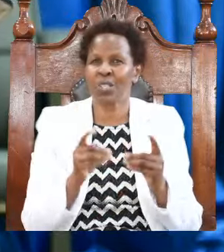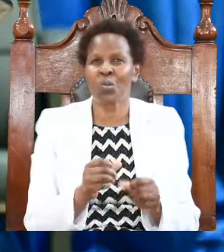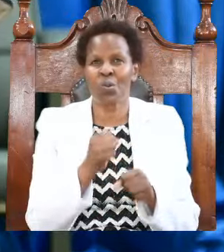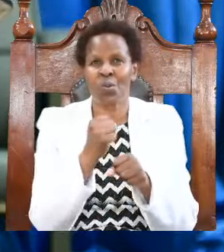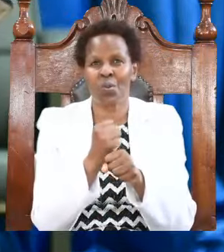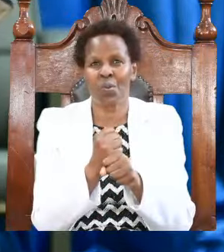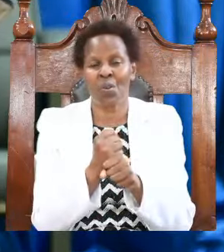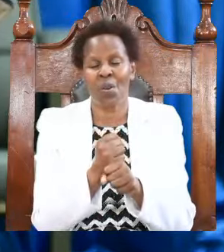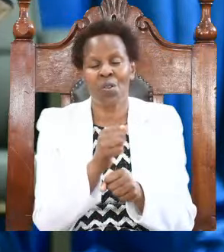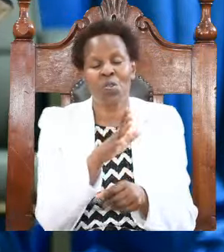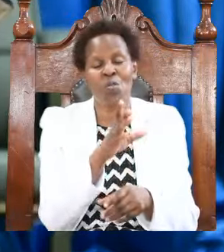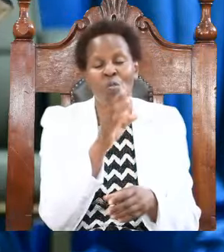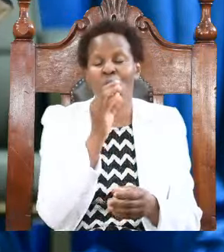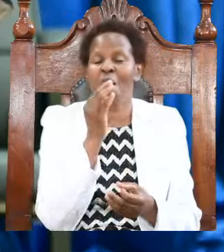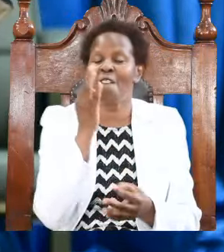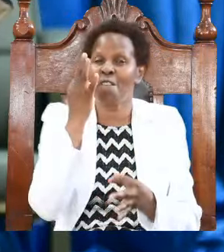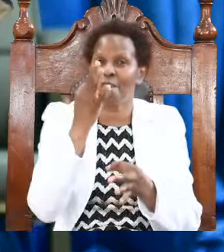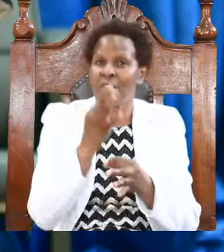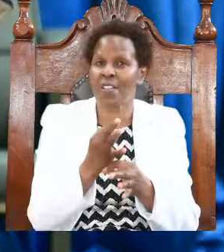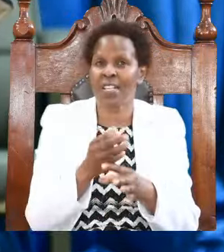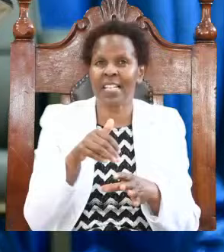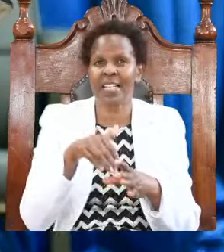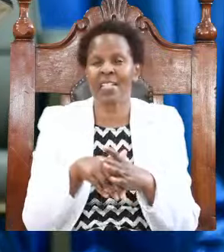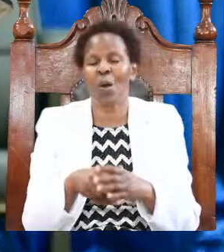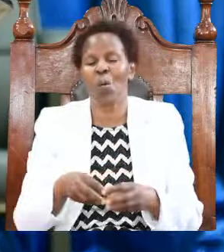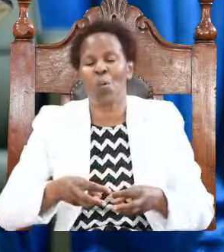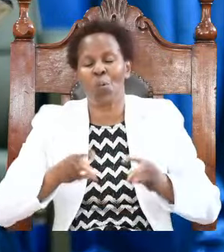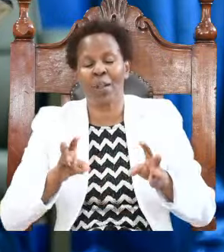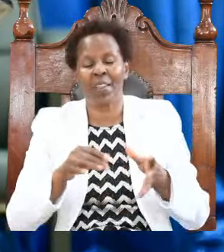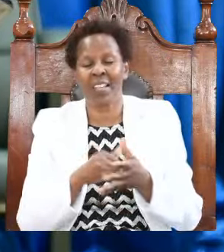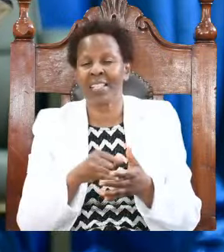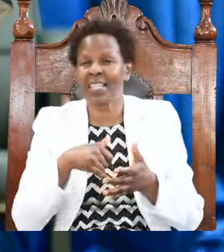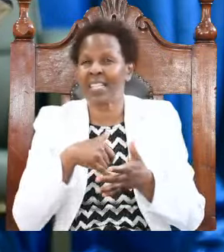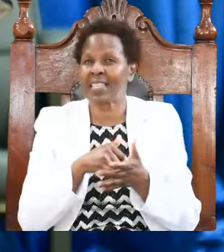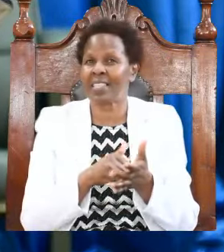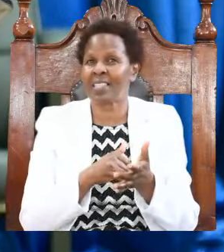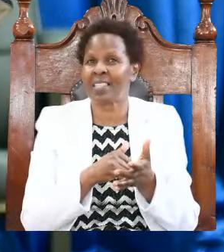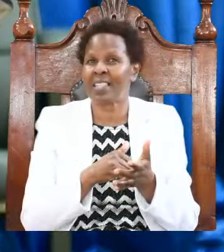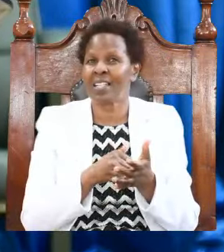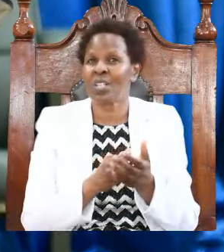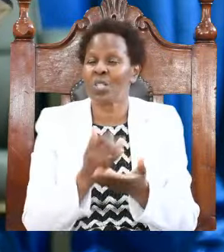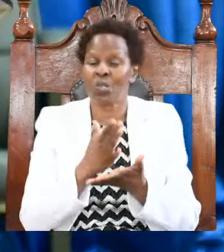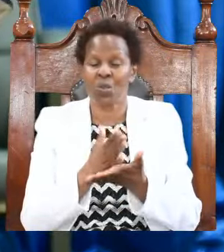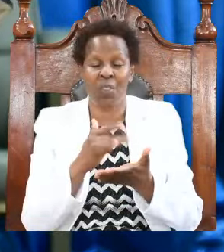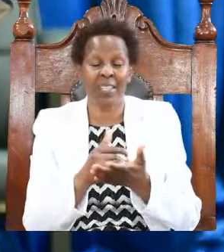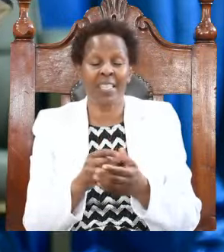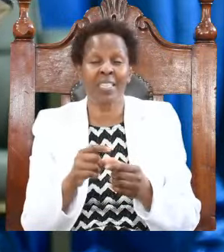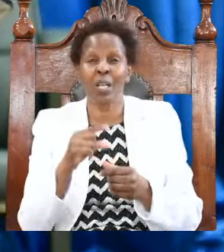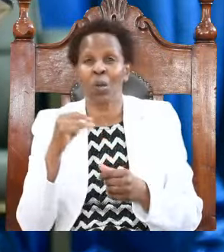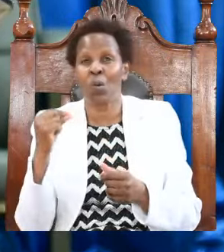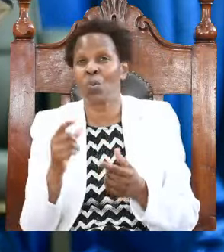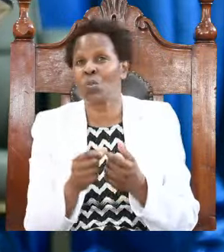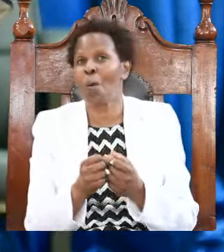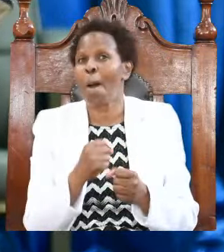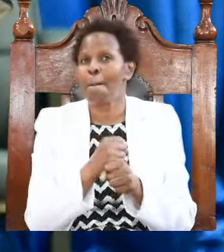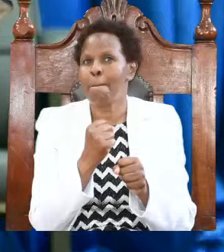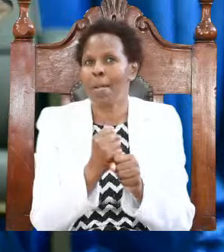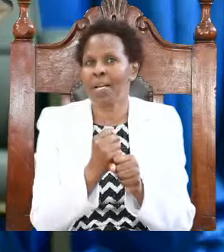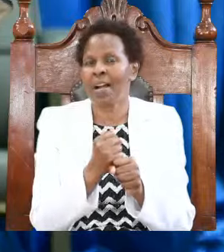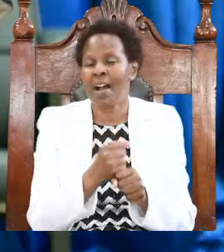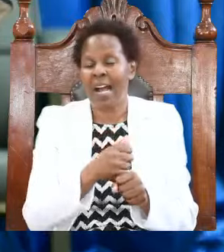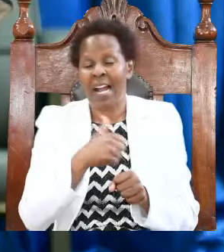our faith in a manner that faith is going to be so authentic that it is going to make an